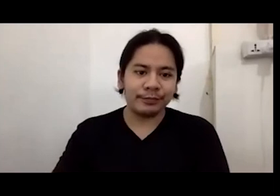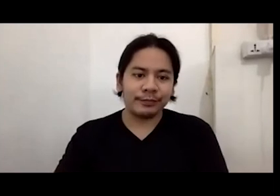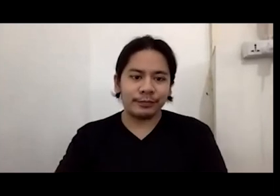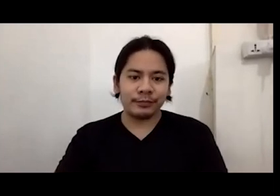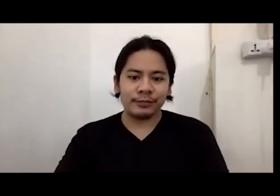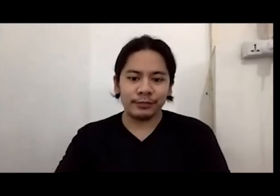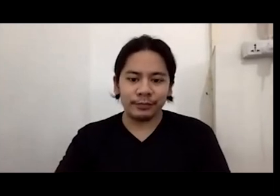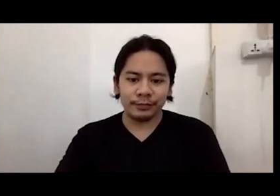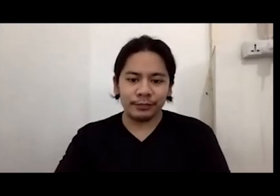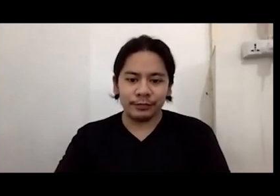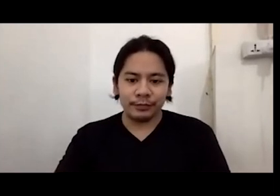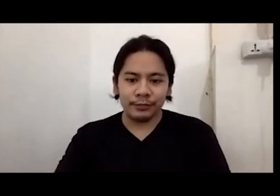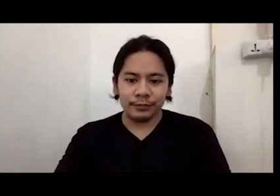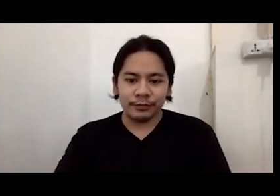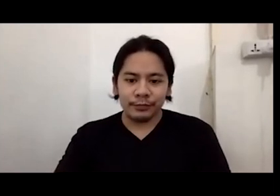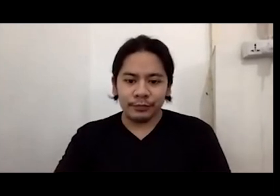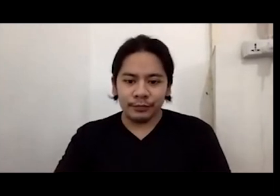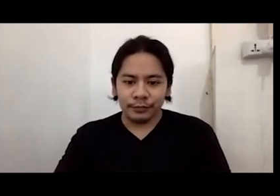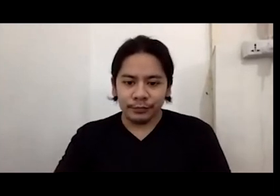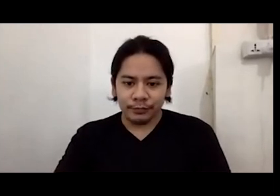that. Okay.